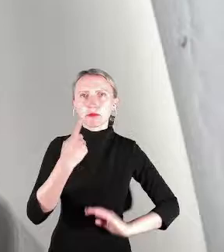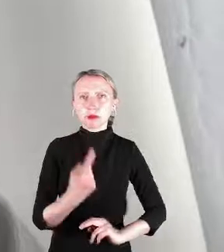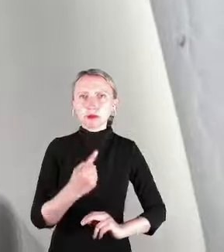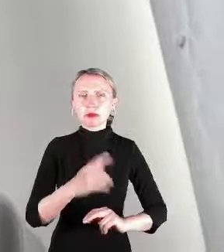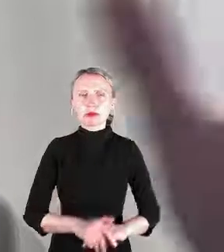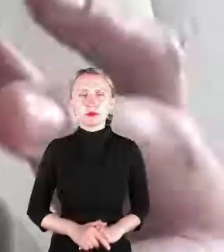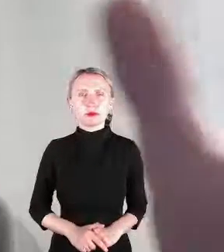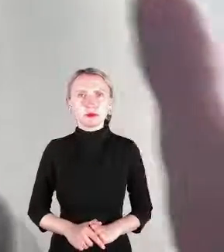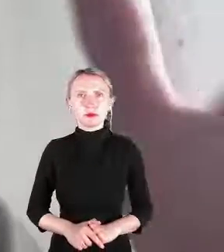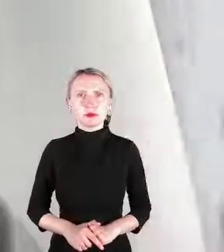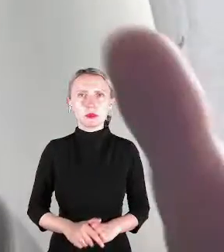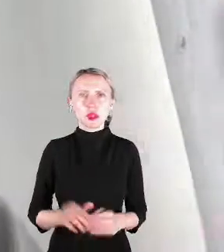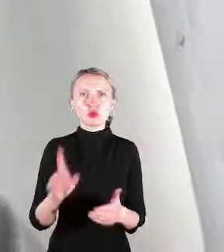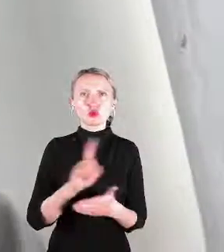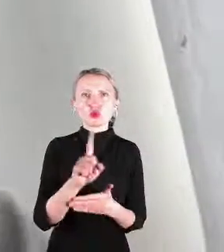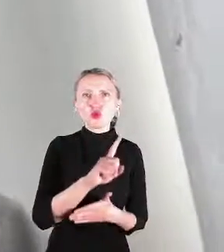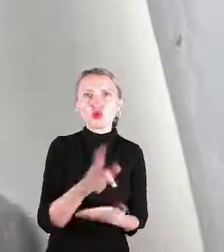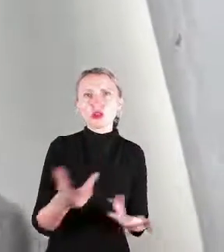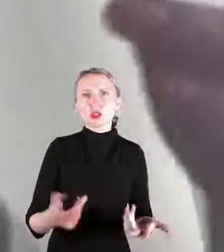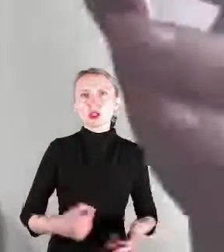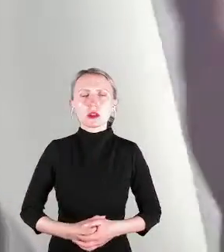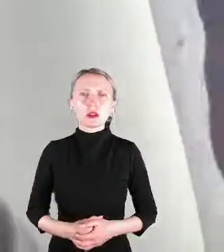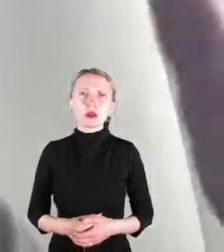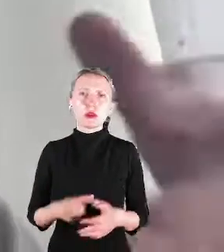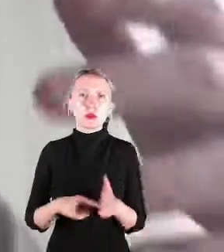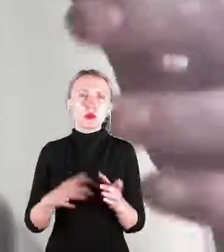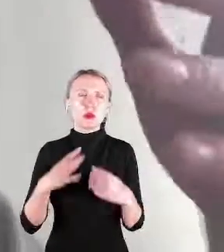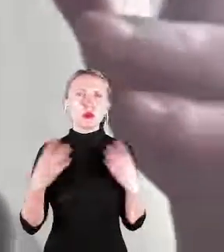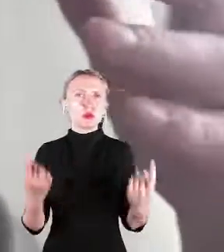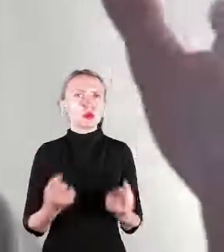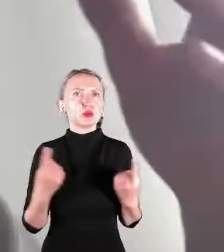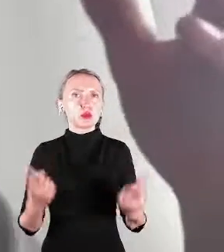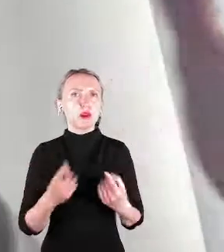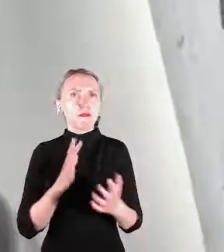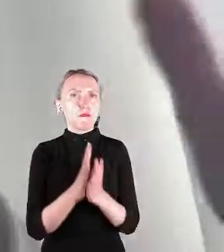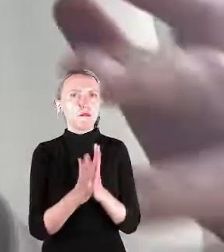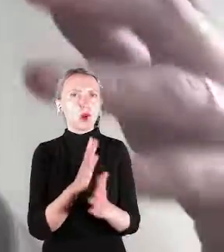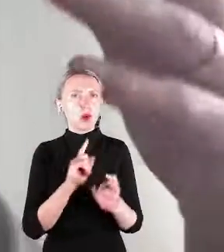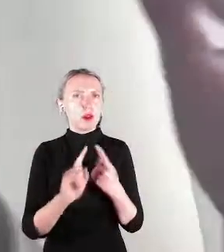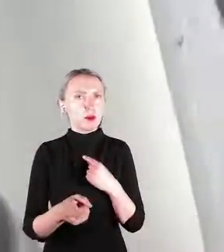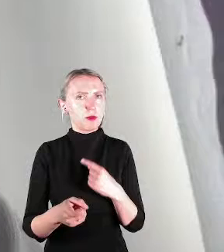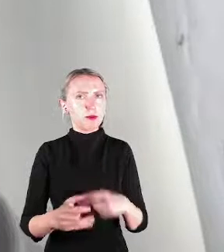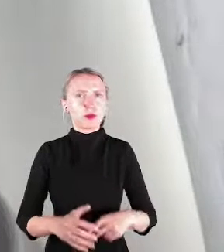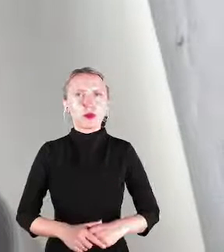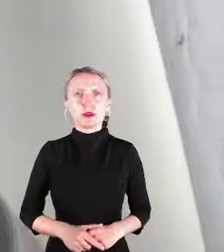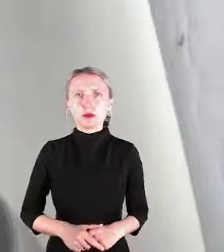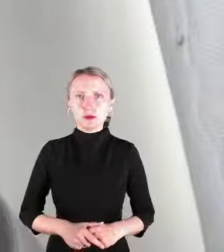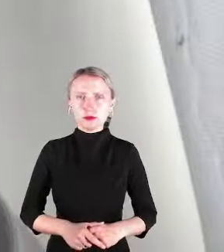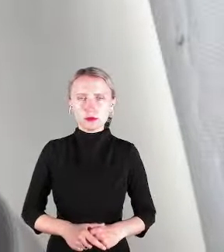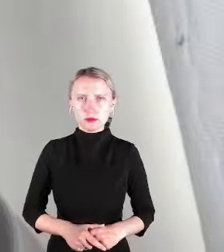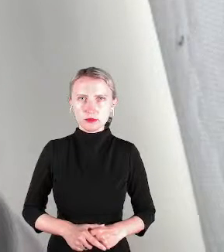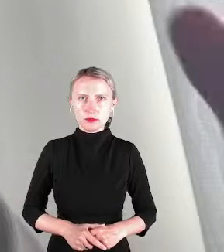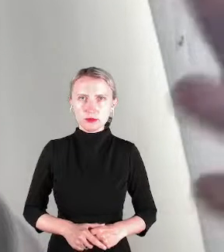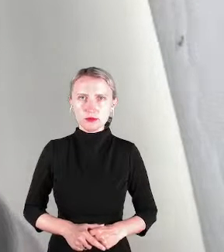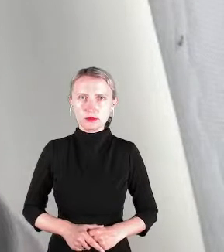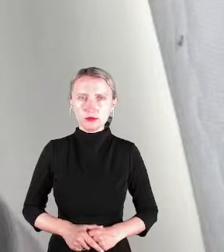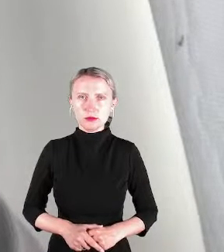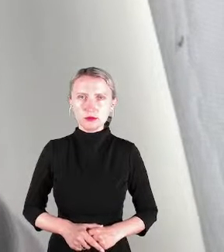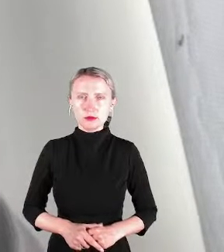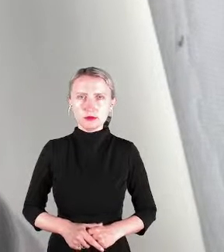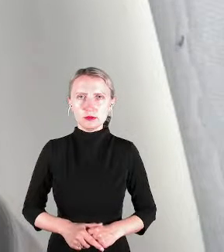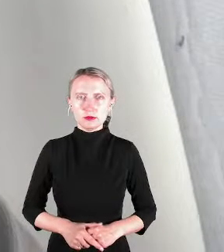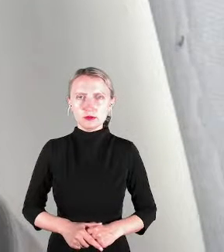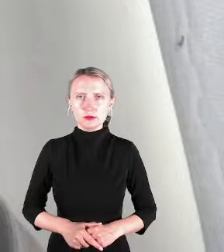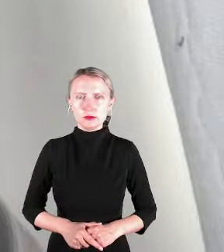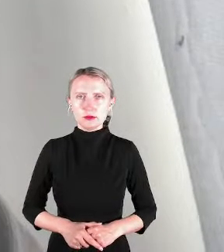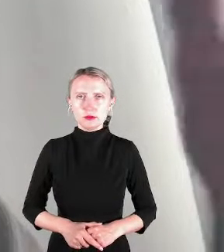and after the war and the decades afterward, that big state bearing